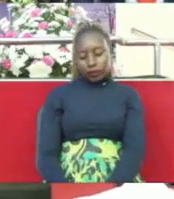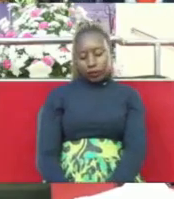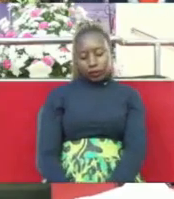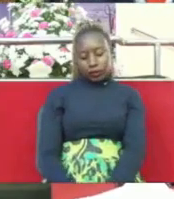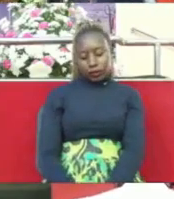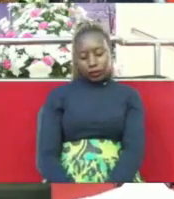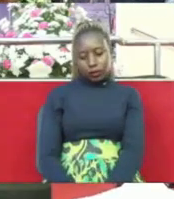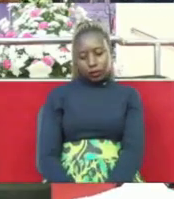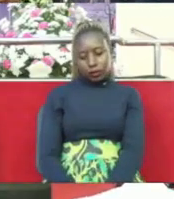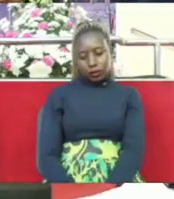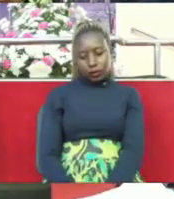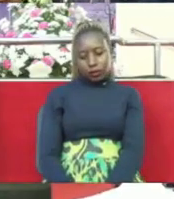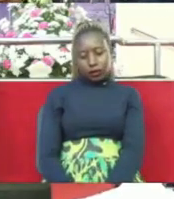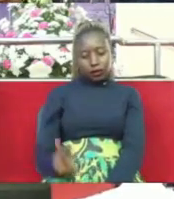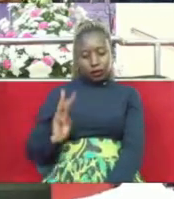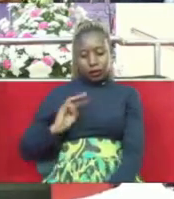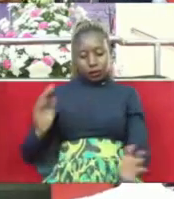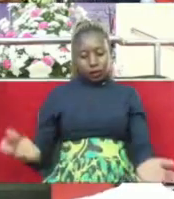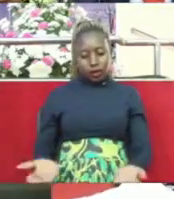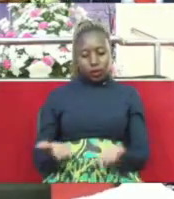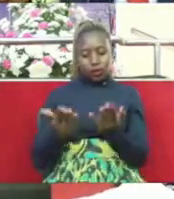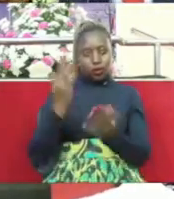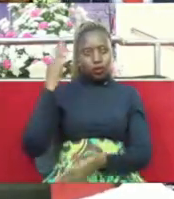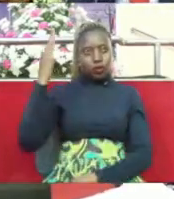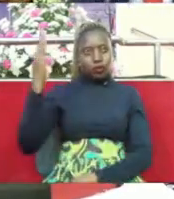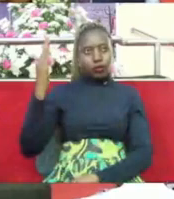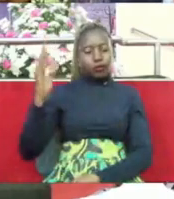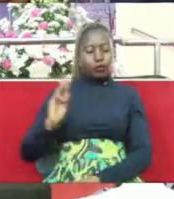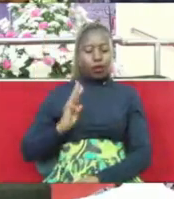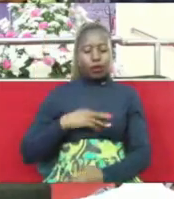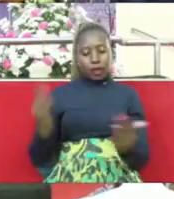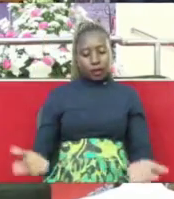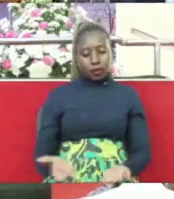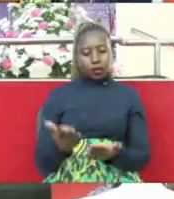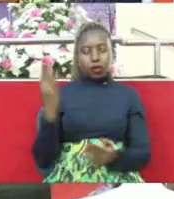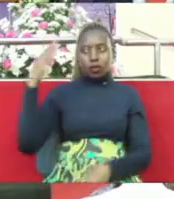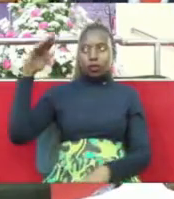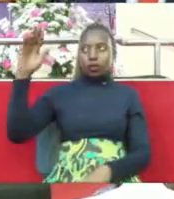We exalt you. We exalt your mighty name.